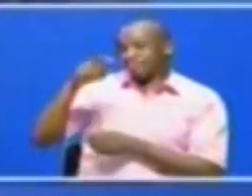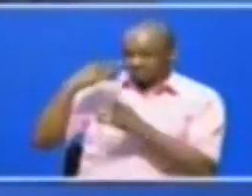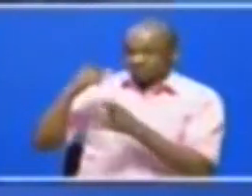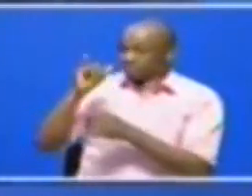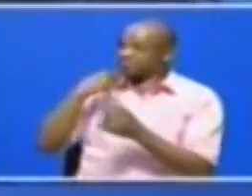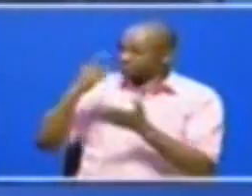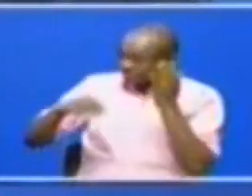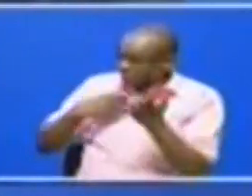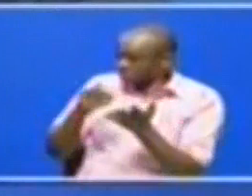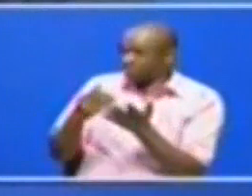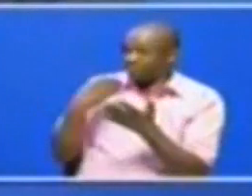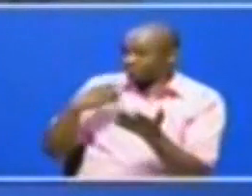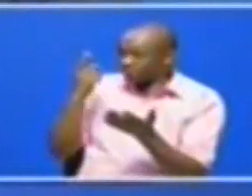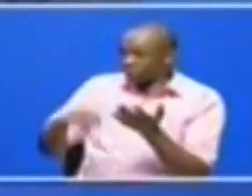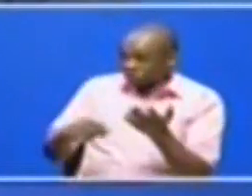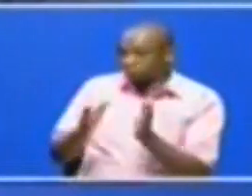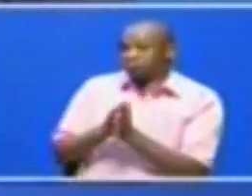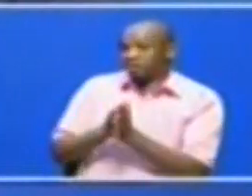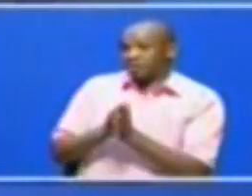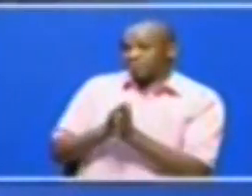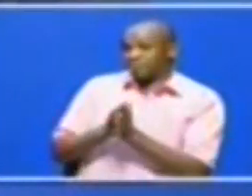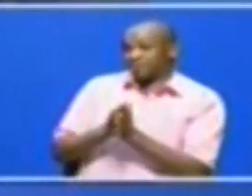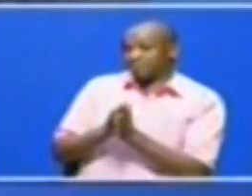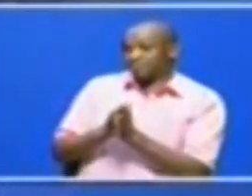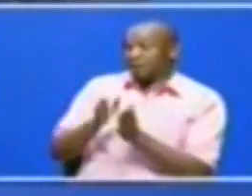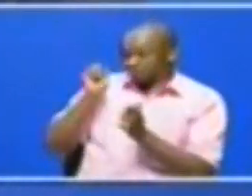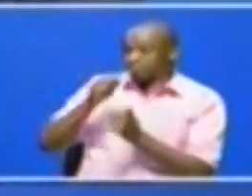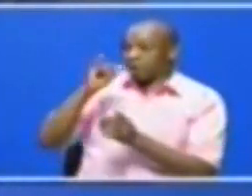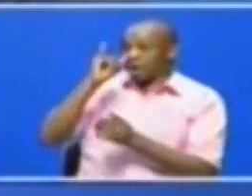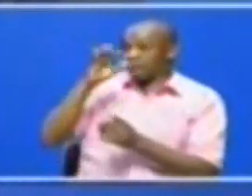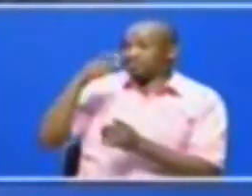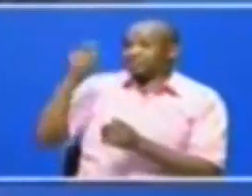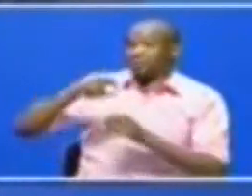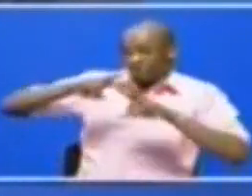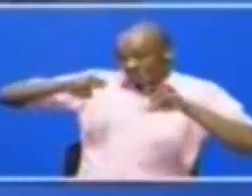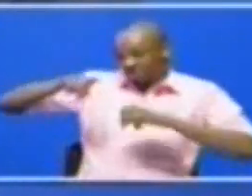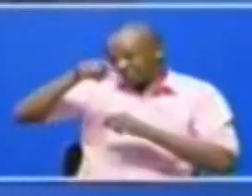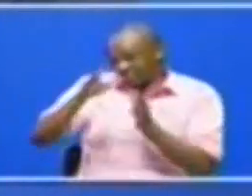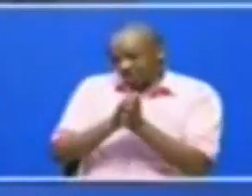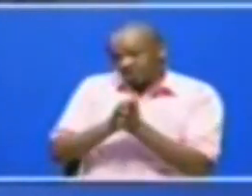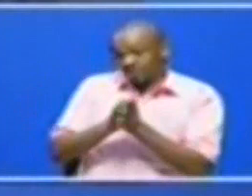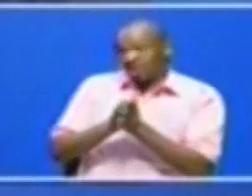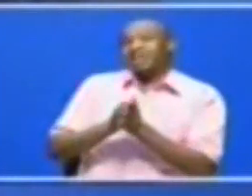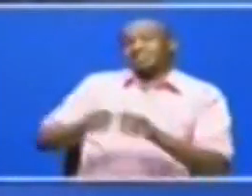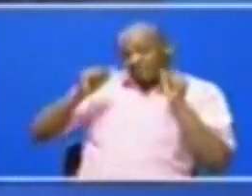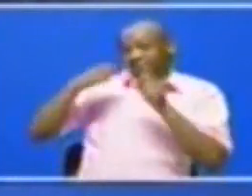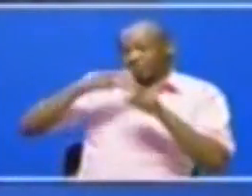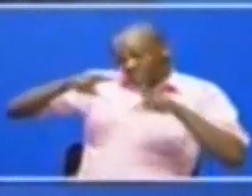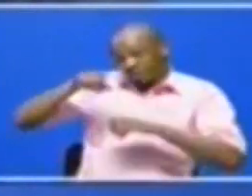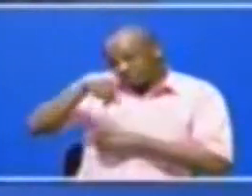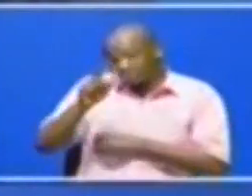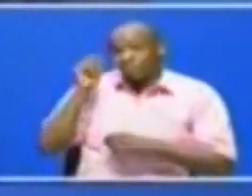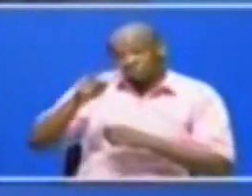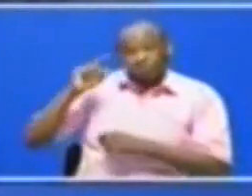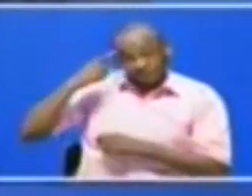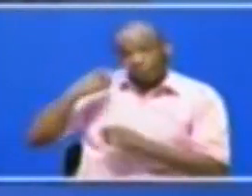saying that he's going to conduct some sort of investigation and find the officials who are culpable. Do we expect to see heads